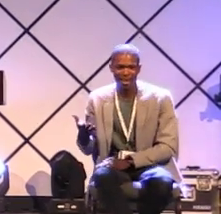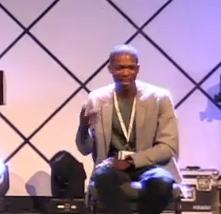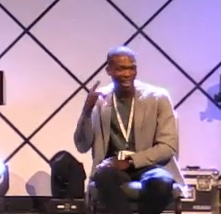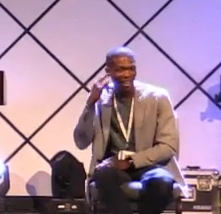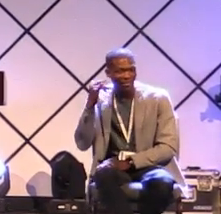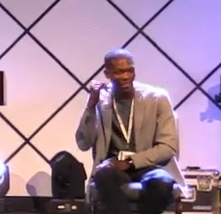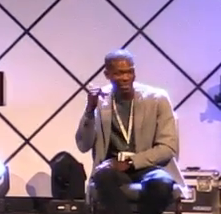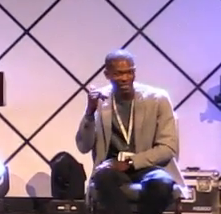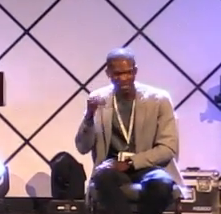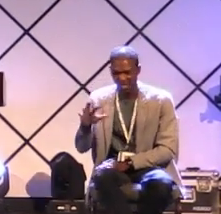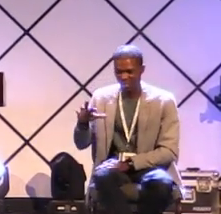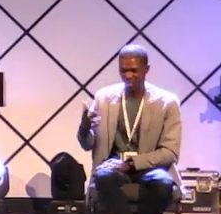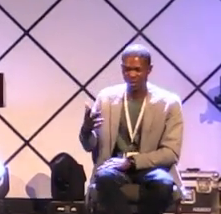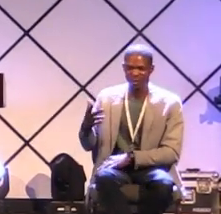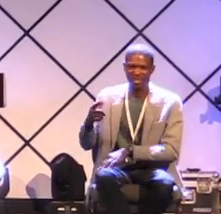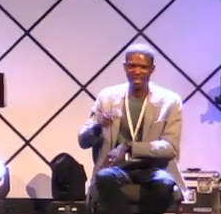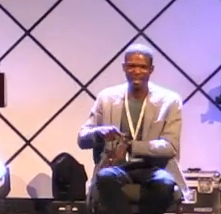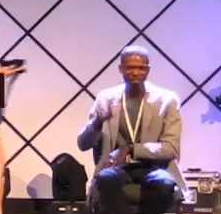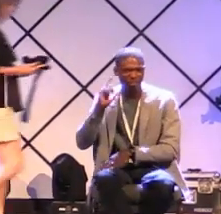puppy.